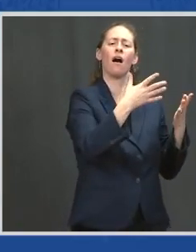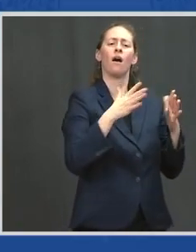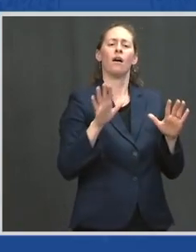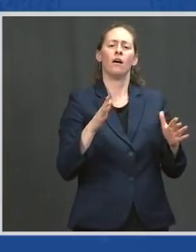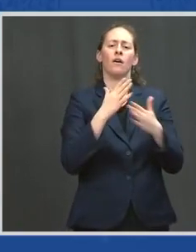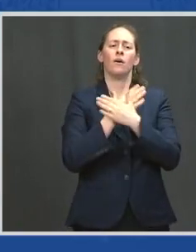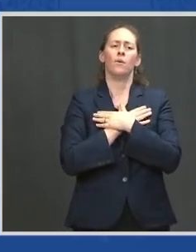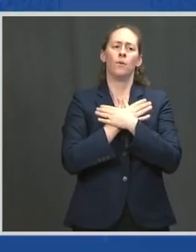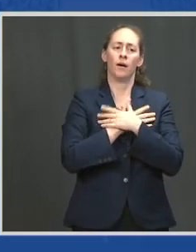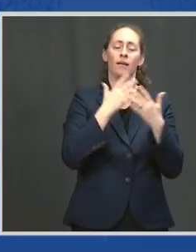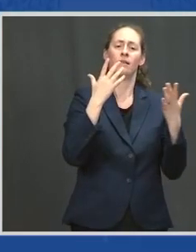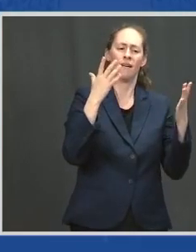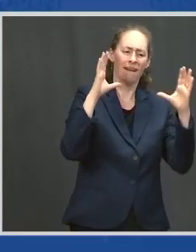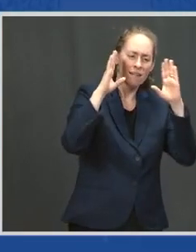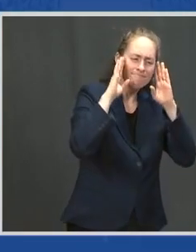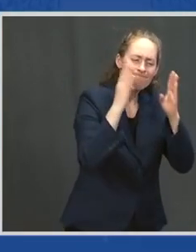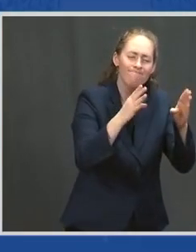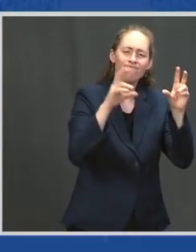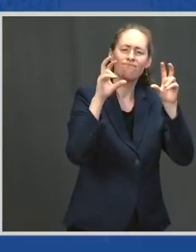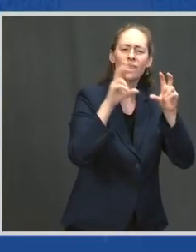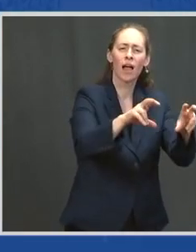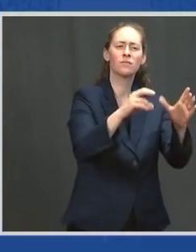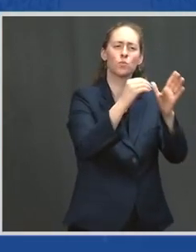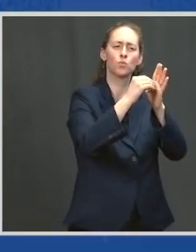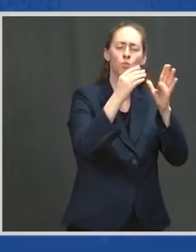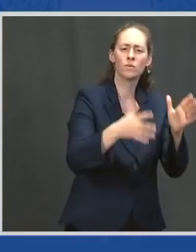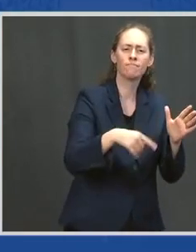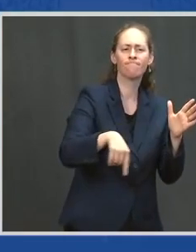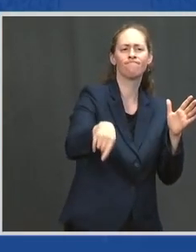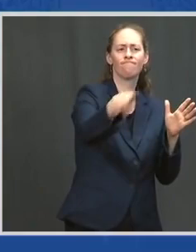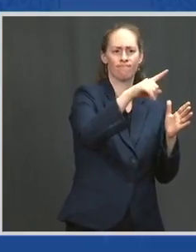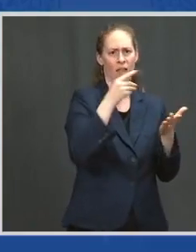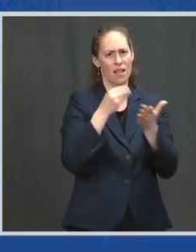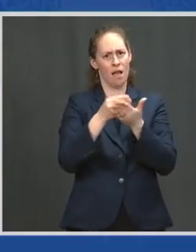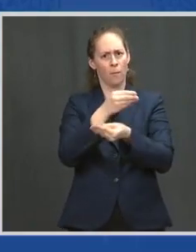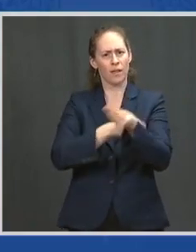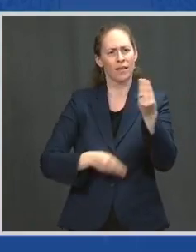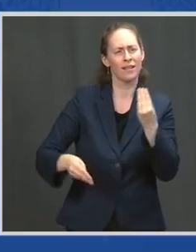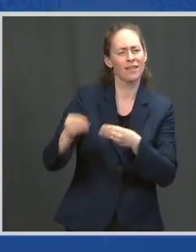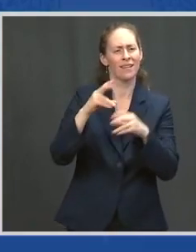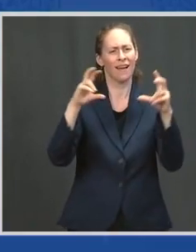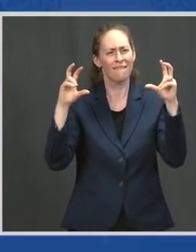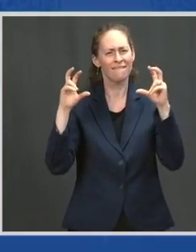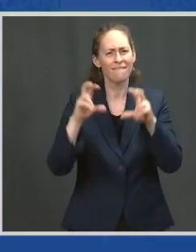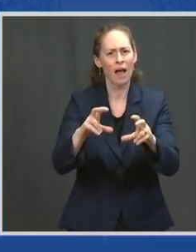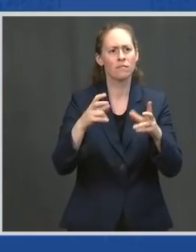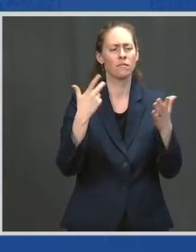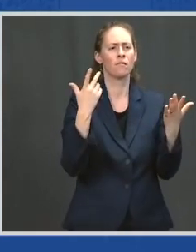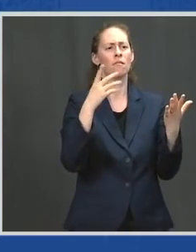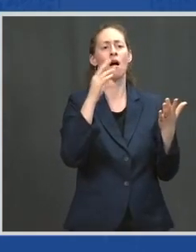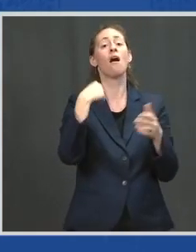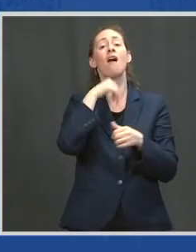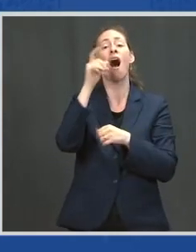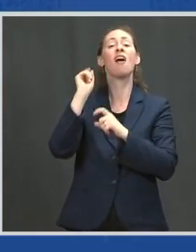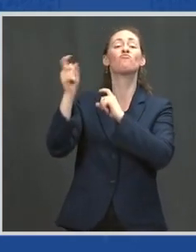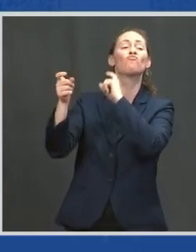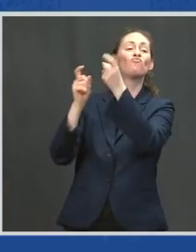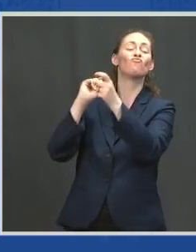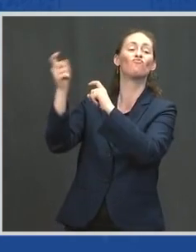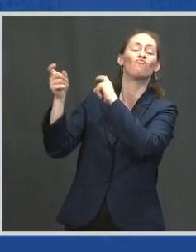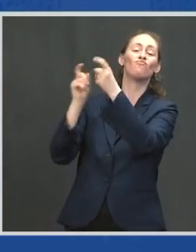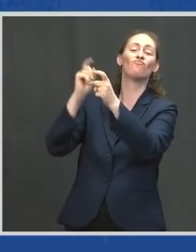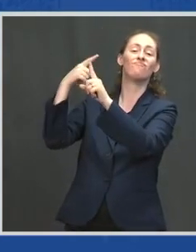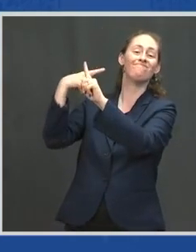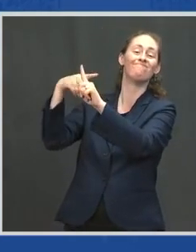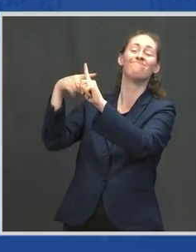students. We can choose an economy that rewards work, not just wealth, and that chooses the choice I'm making,